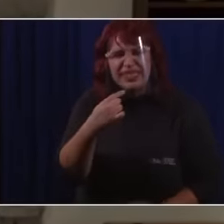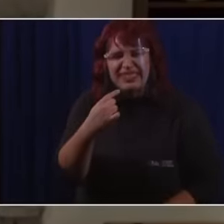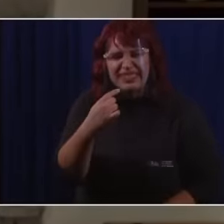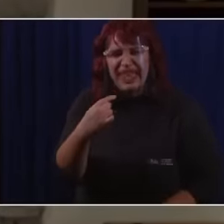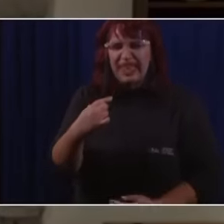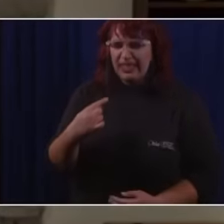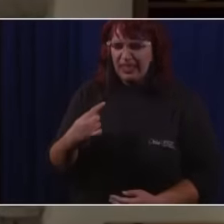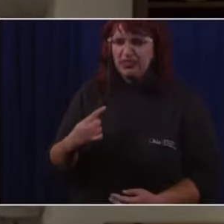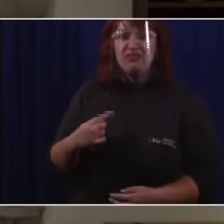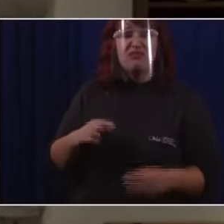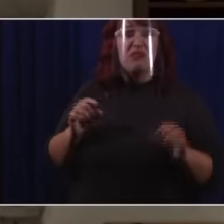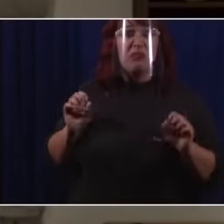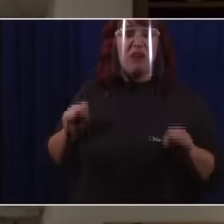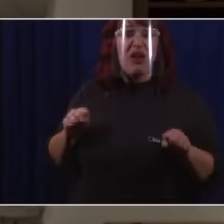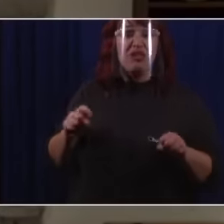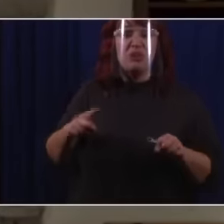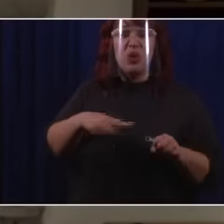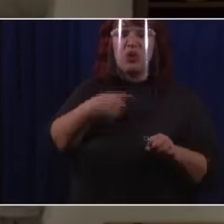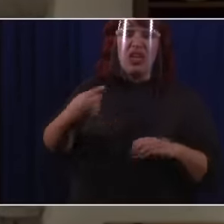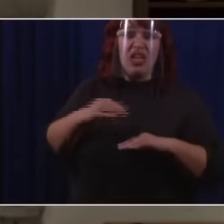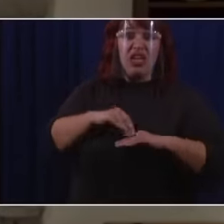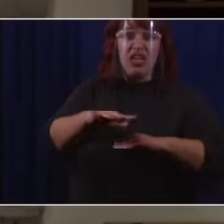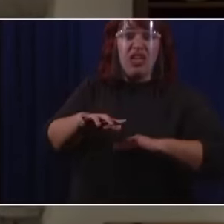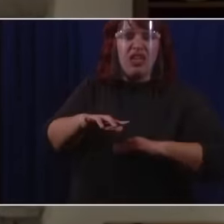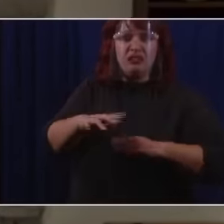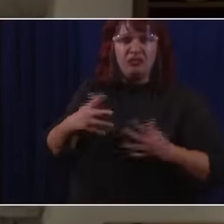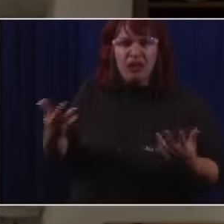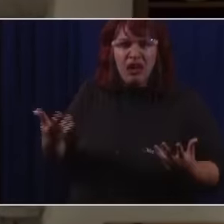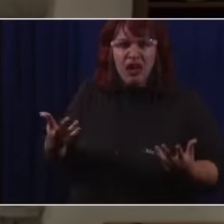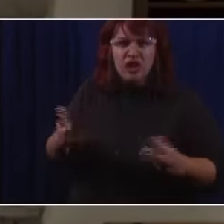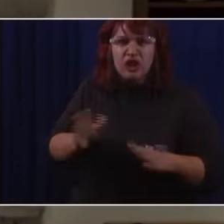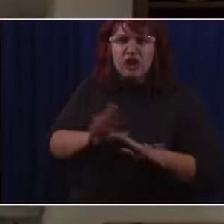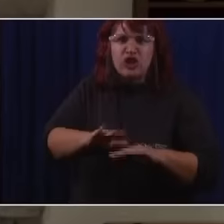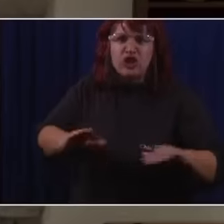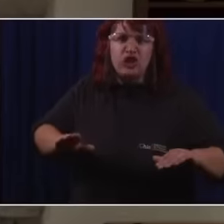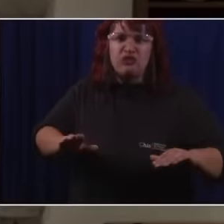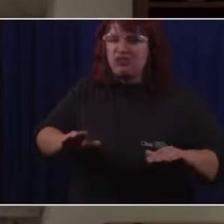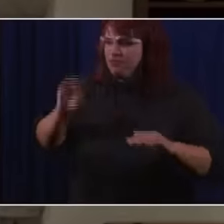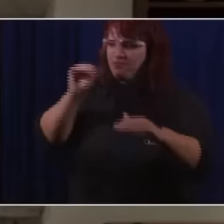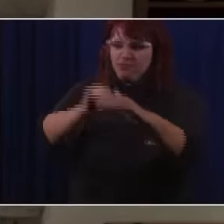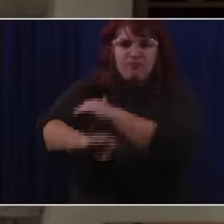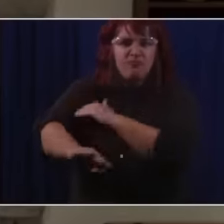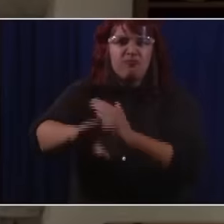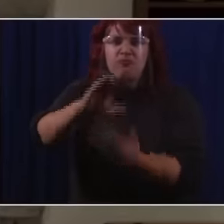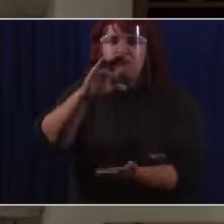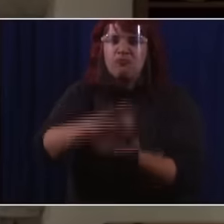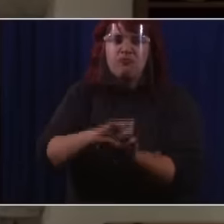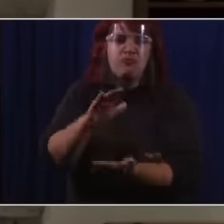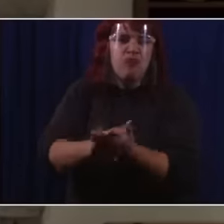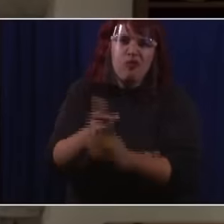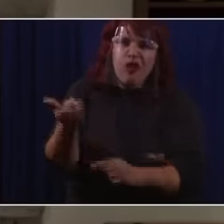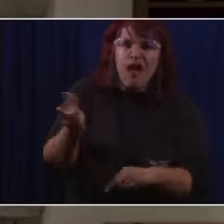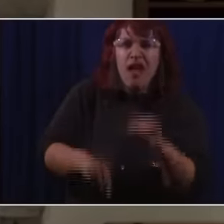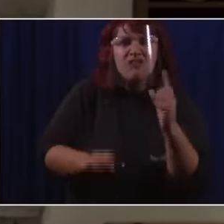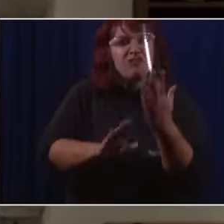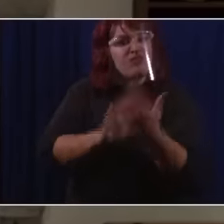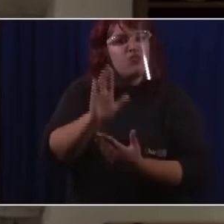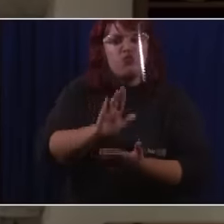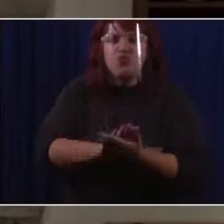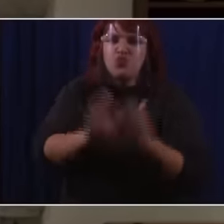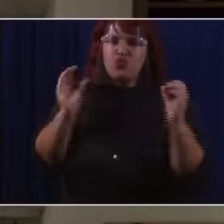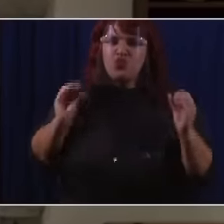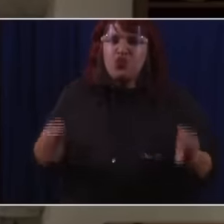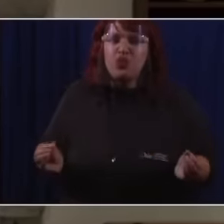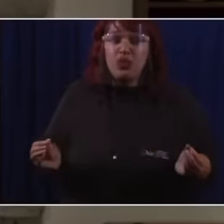our children being able to go to school. You've left the decision on how to open up schools up to the local level up to this point. But with the spread of